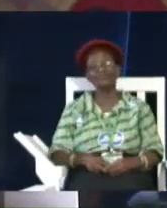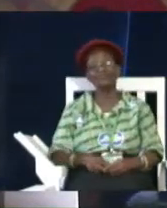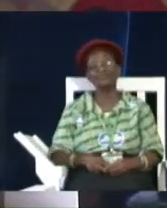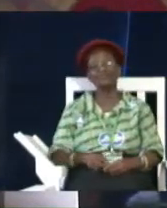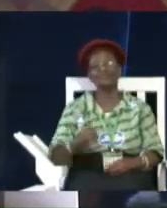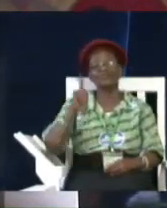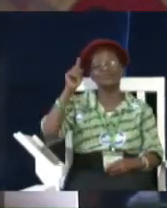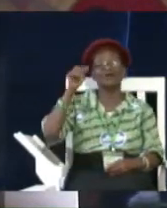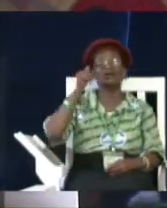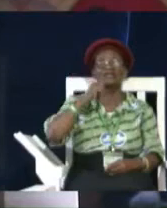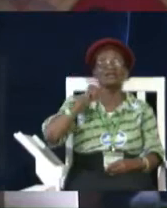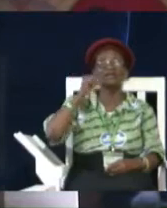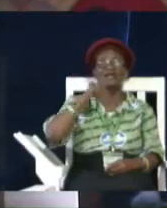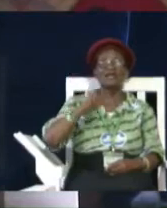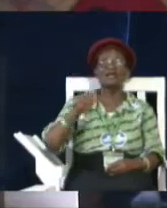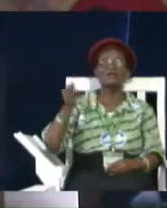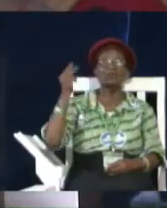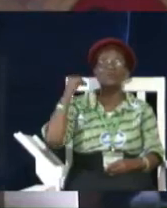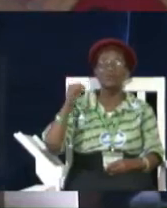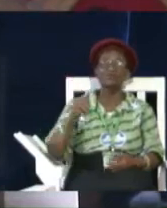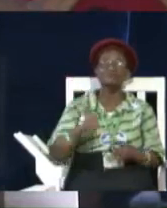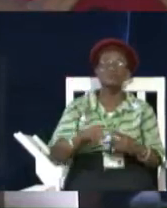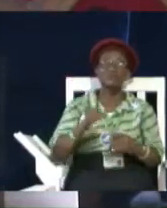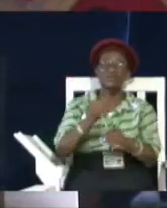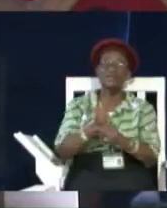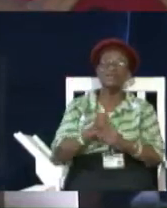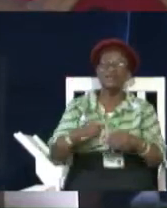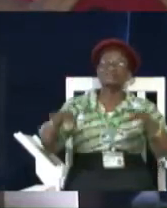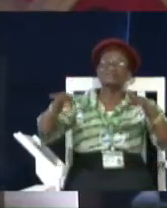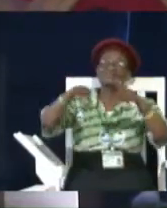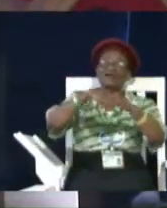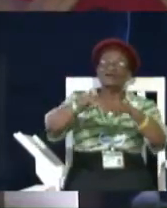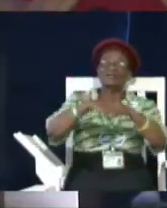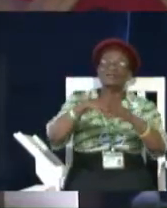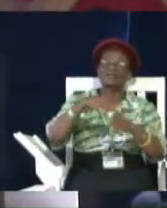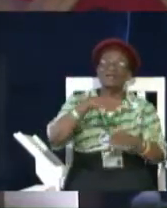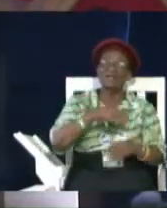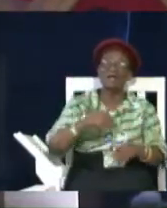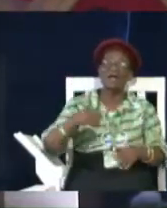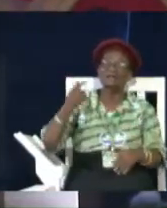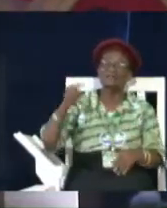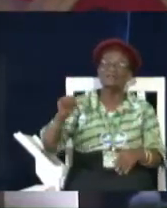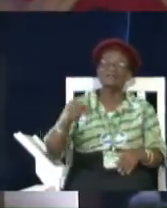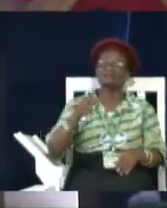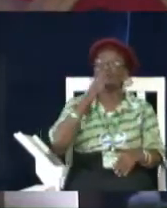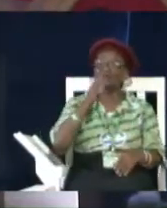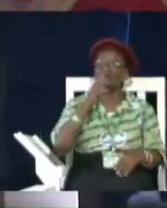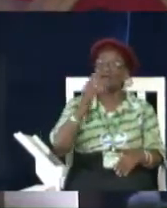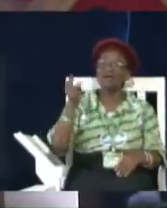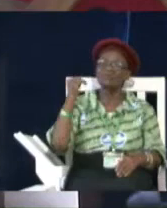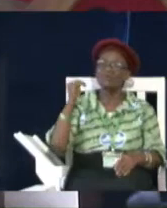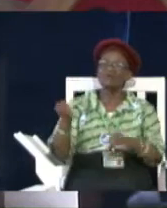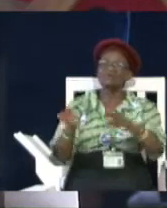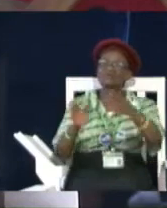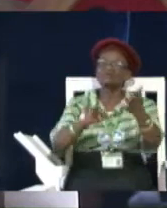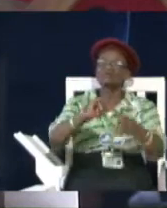One girl was going to get married, and the mother was dying on the wedding day.